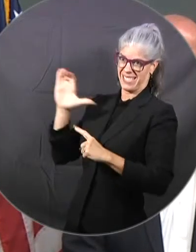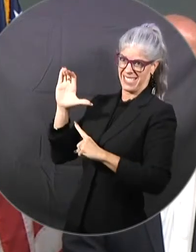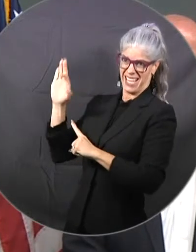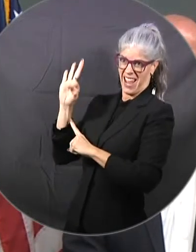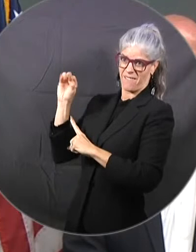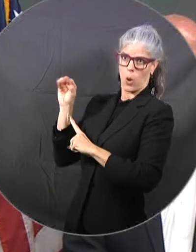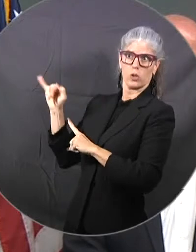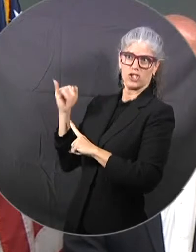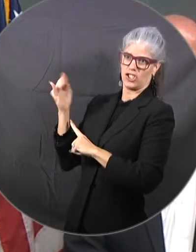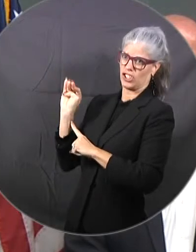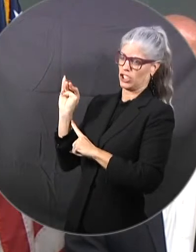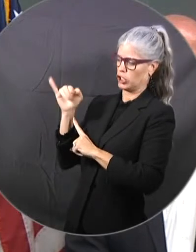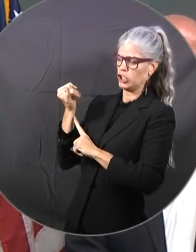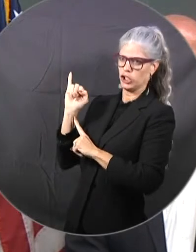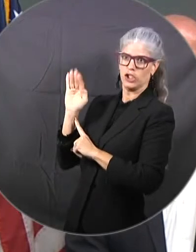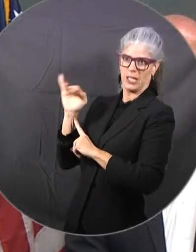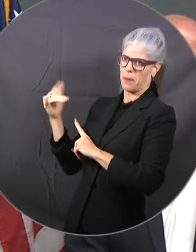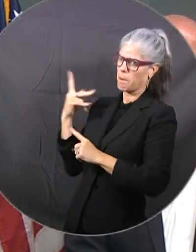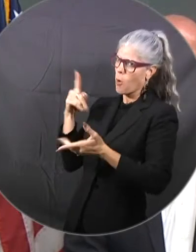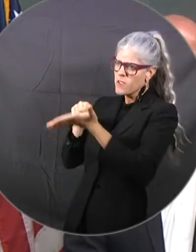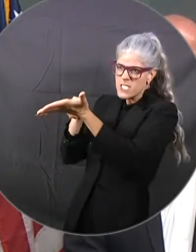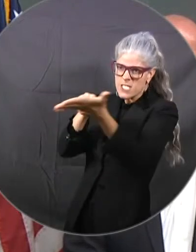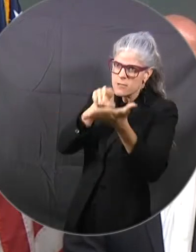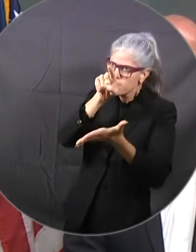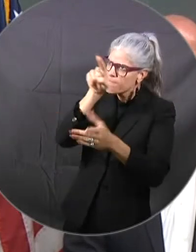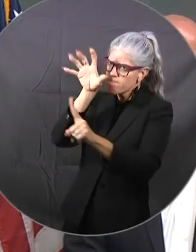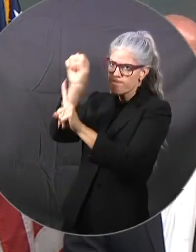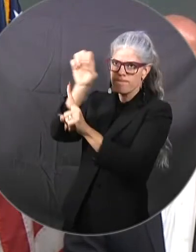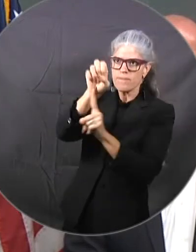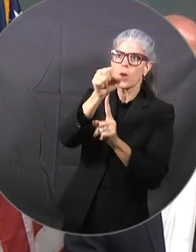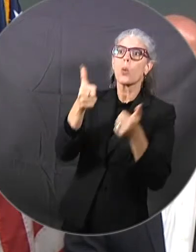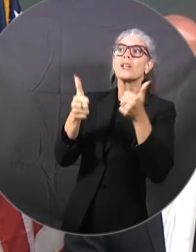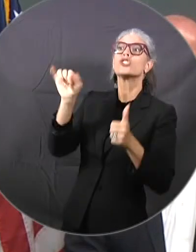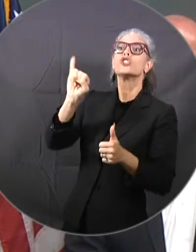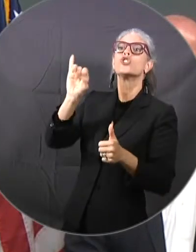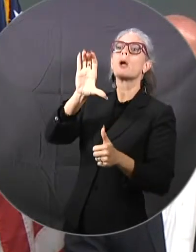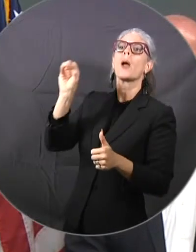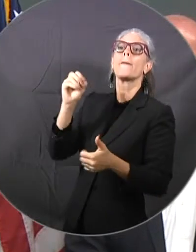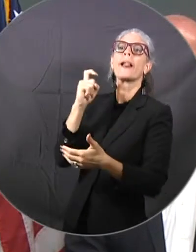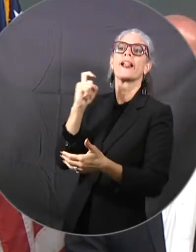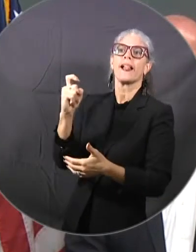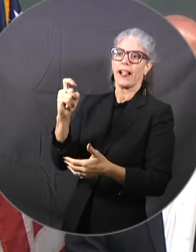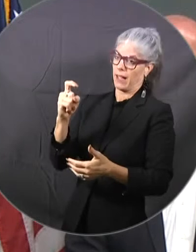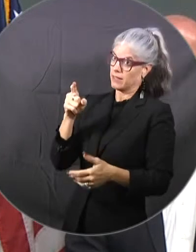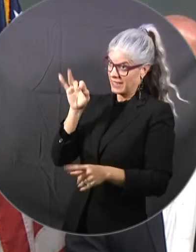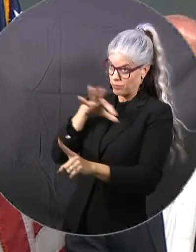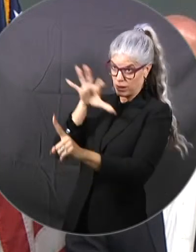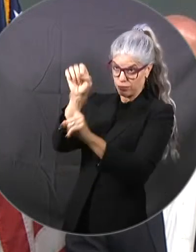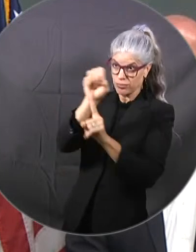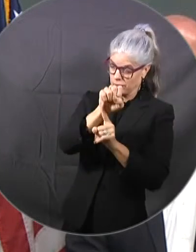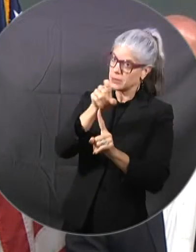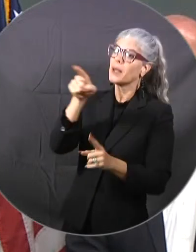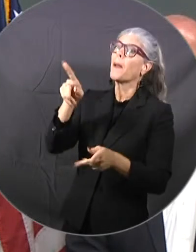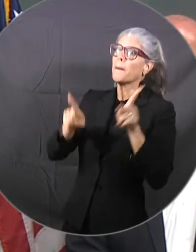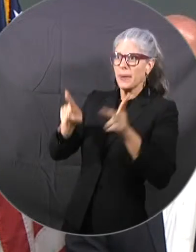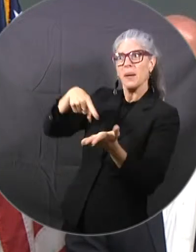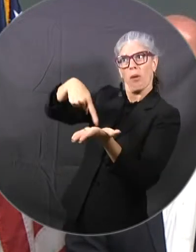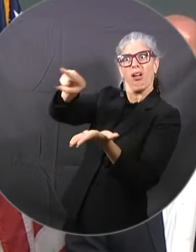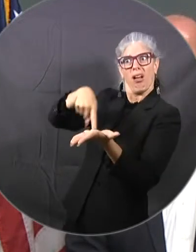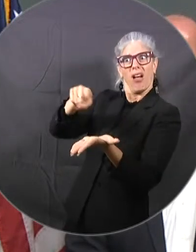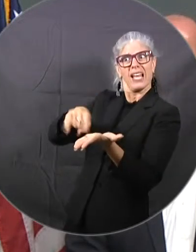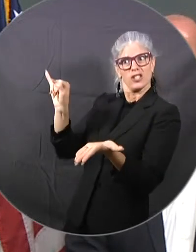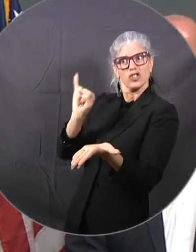want to make people whole who pay for this service, and I think that they deserve to have their claims